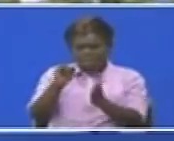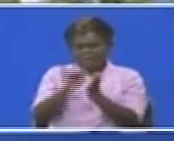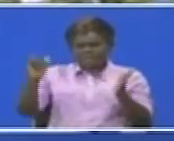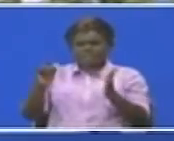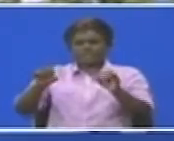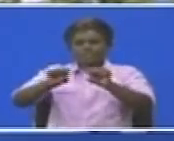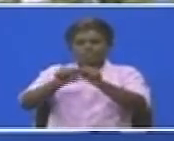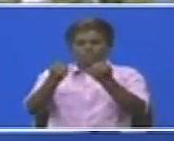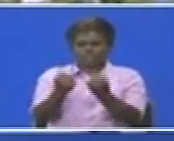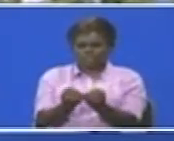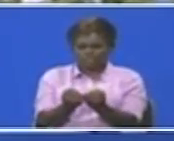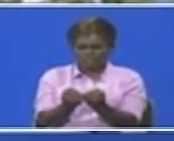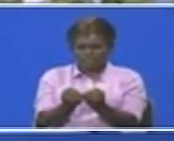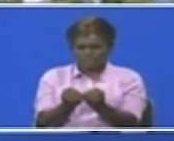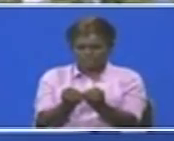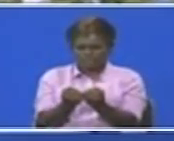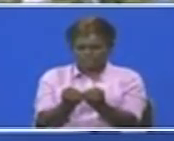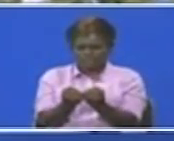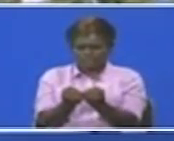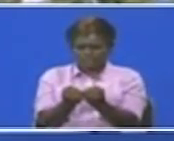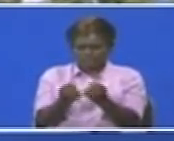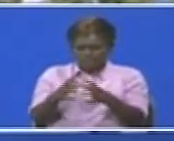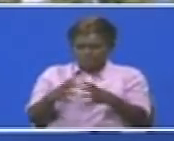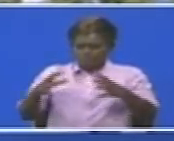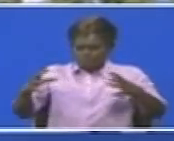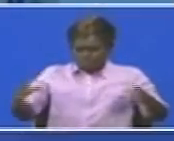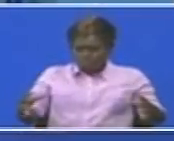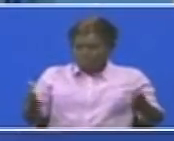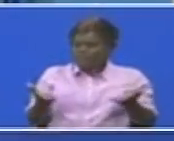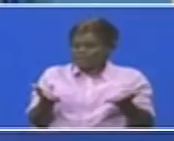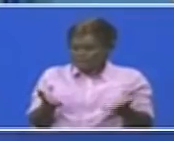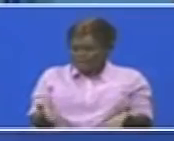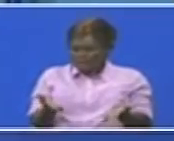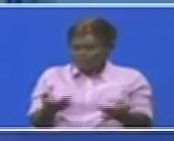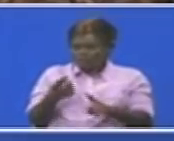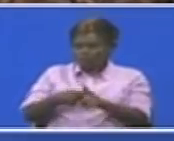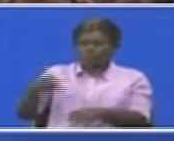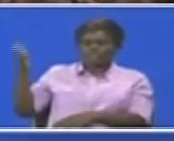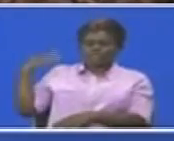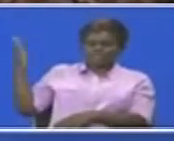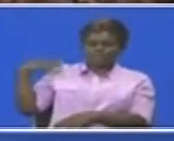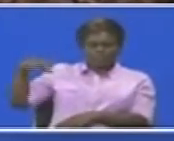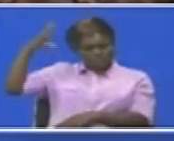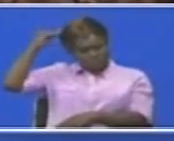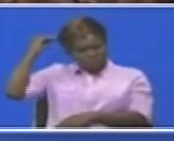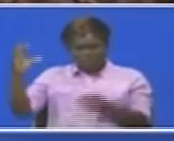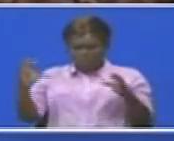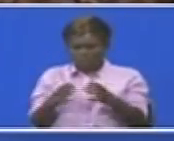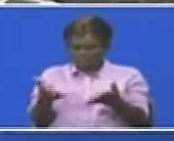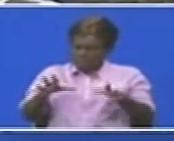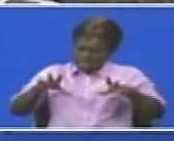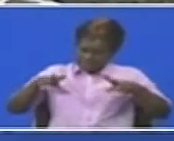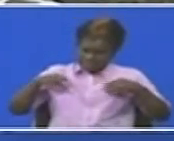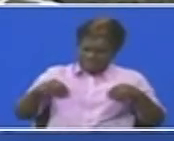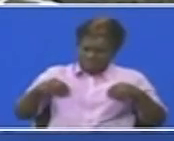society. Justus says he has seen Mogadishu grown to what it is today, from banks that the Somali community are now